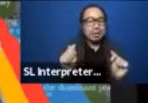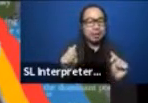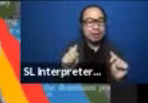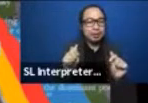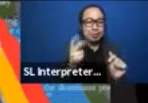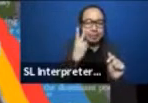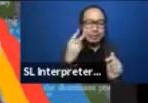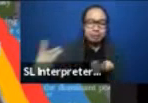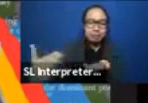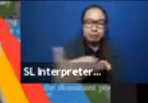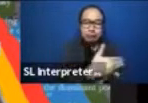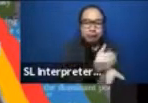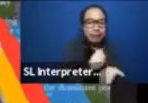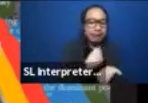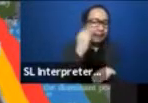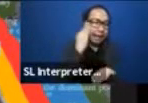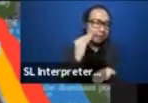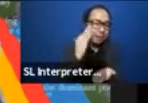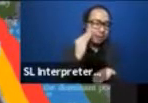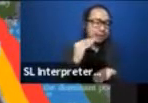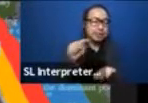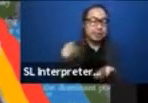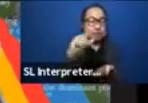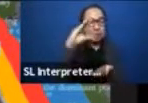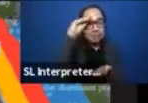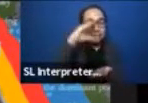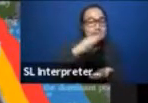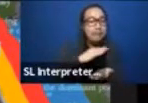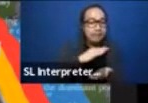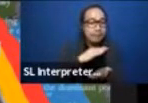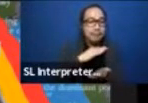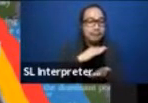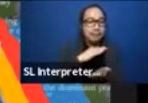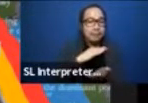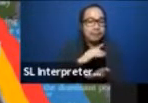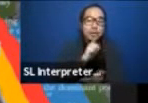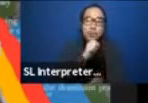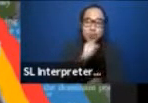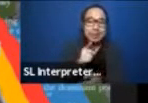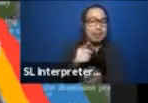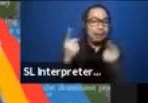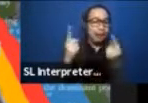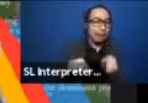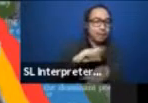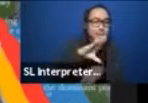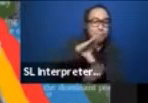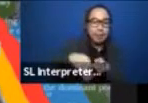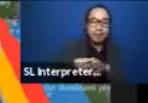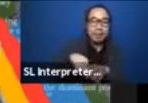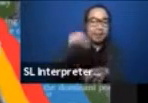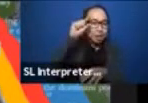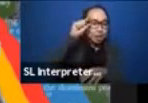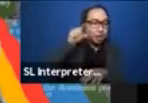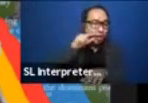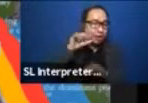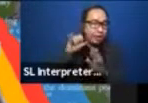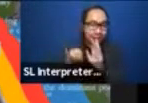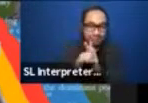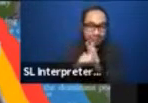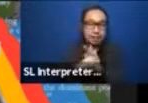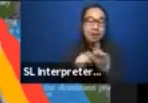experiences of men, realities of young men, which go, which definitely include gender identity, but also go beyond that